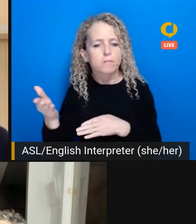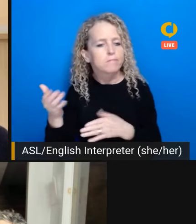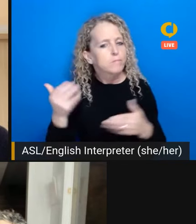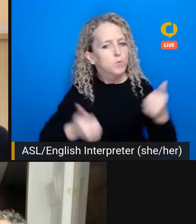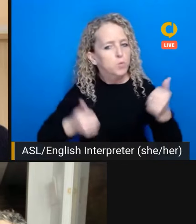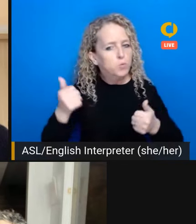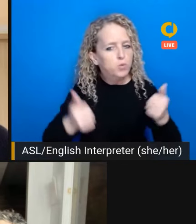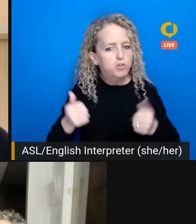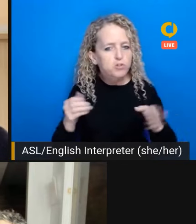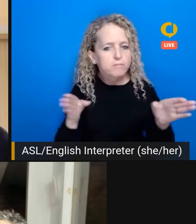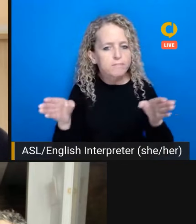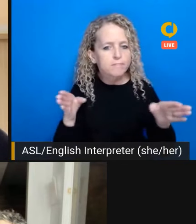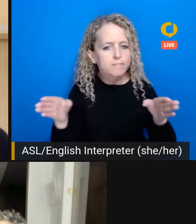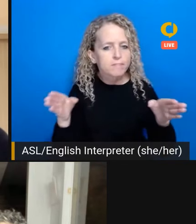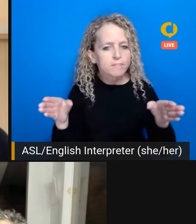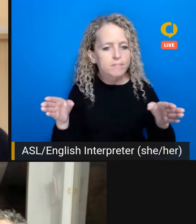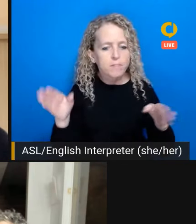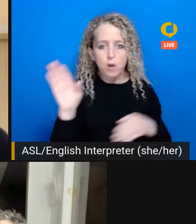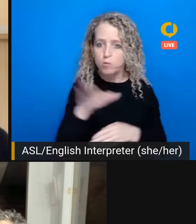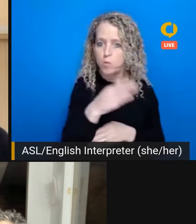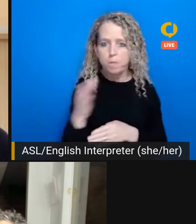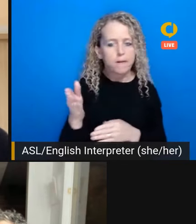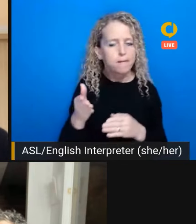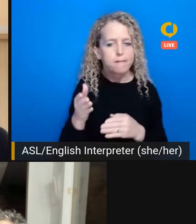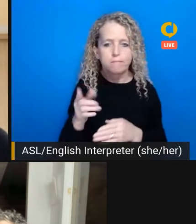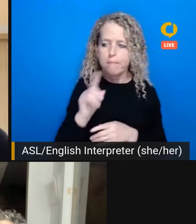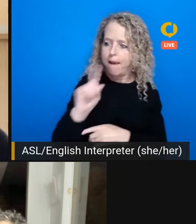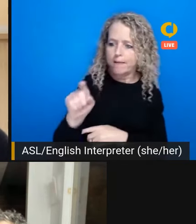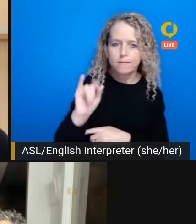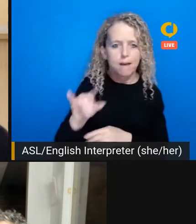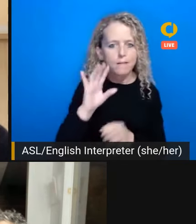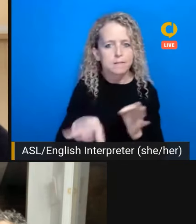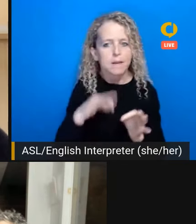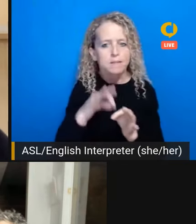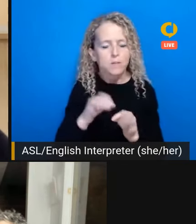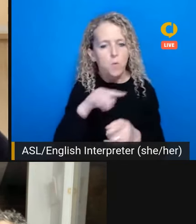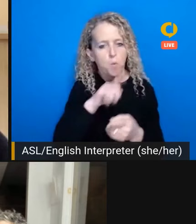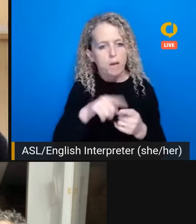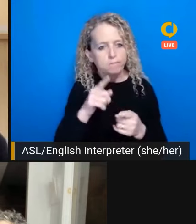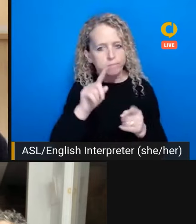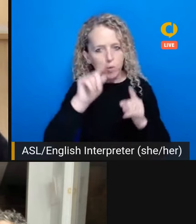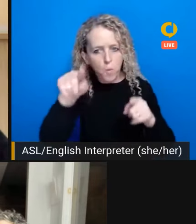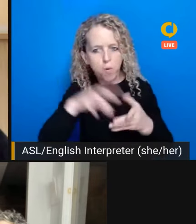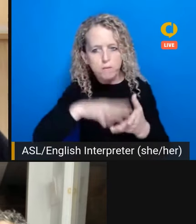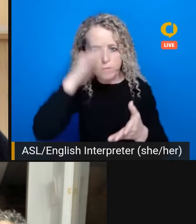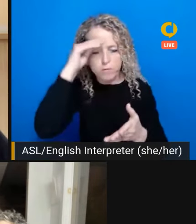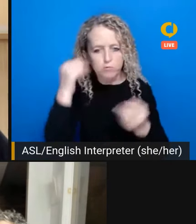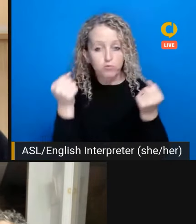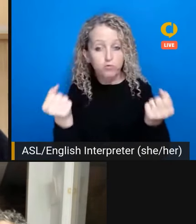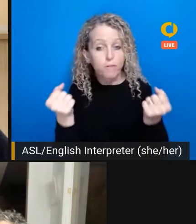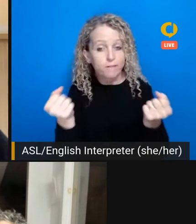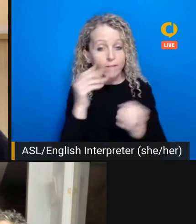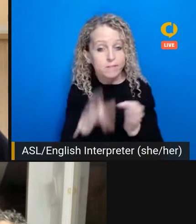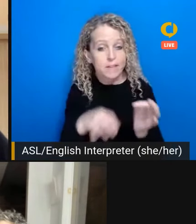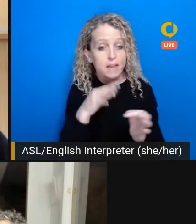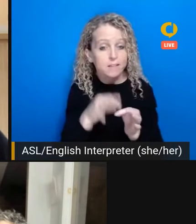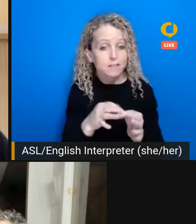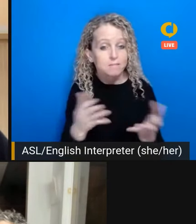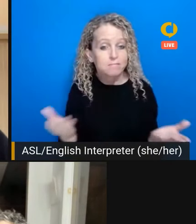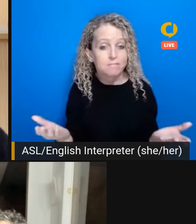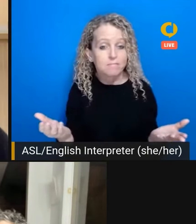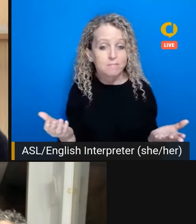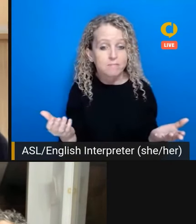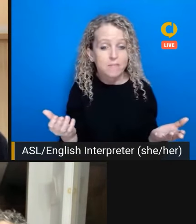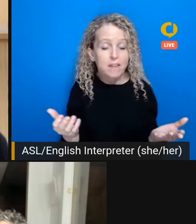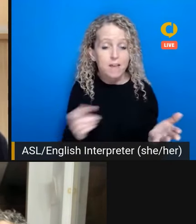choose? No one puts this as a test question to us. We never answer this in our writing and driving